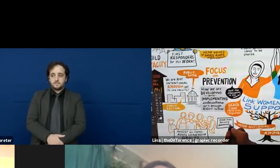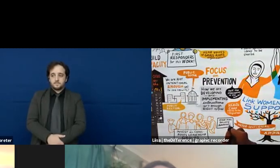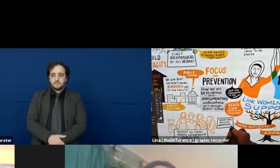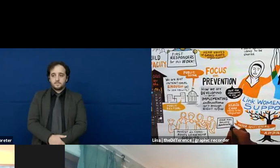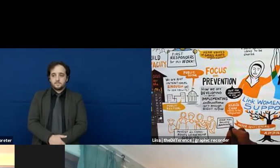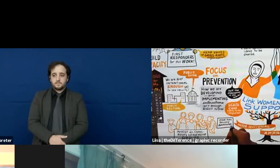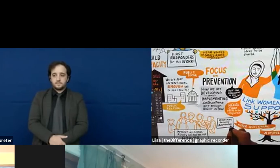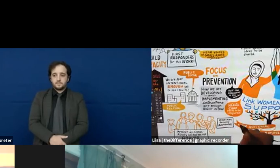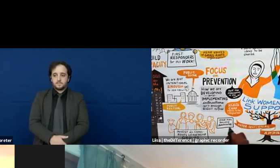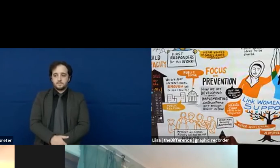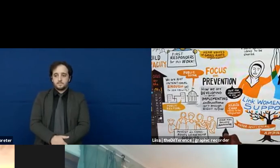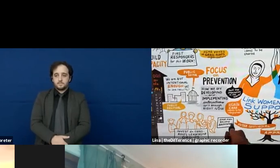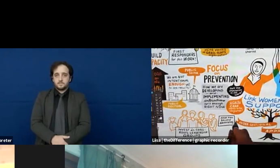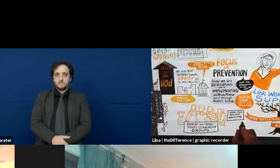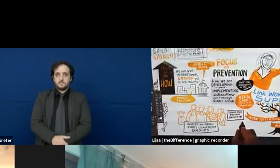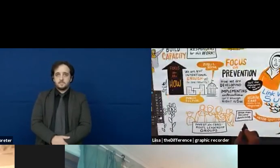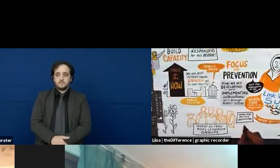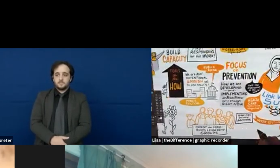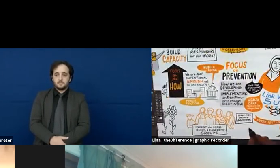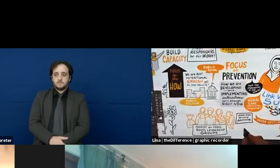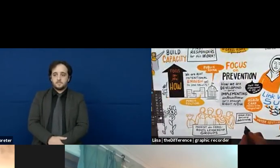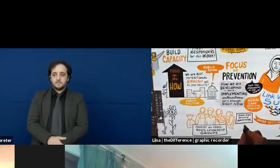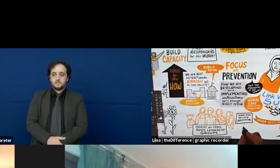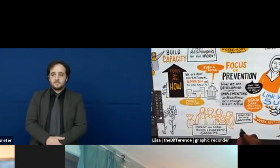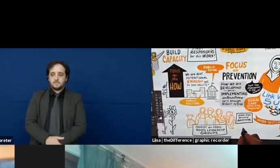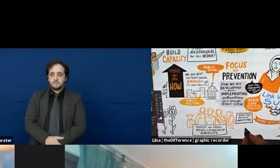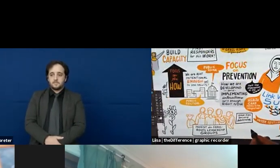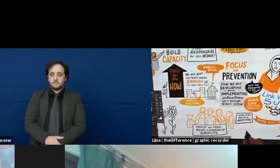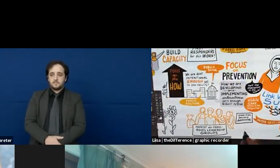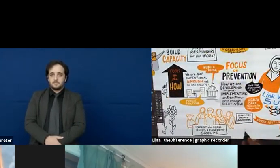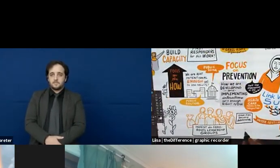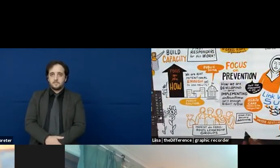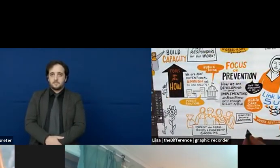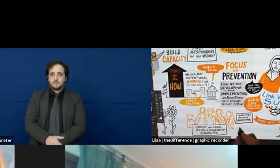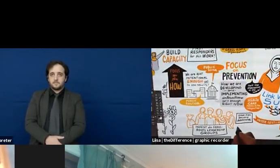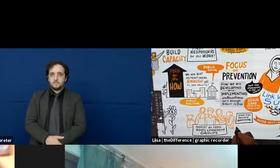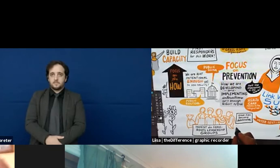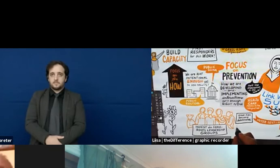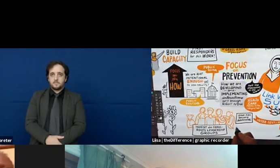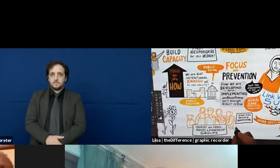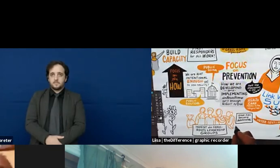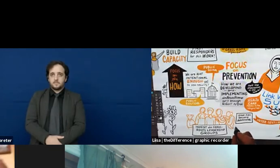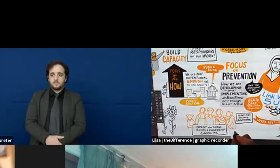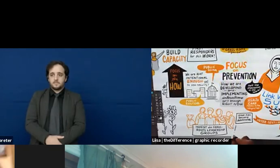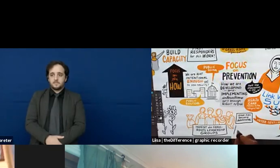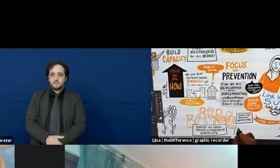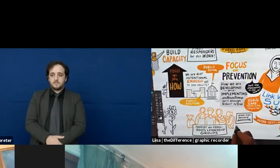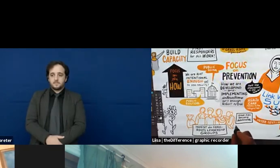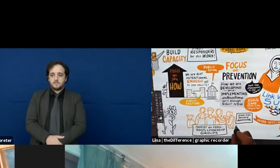Thank you so much, Lana. Are there any other colleagues who would like to come in and share some reflections?